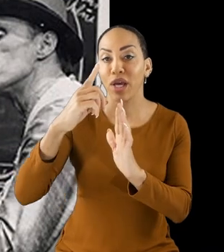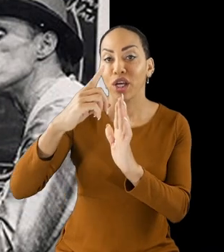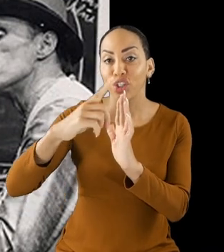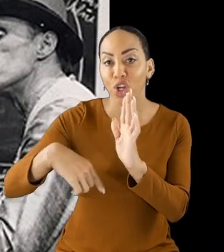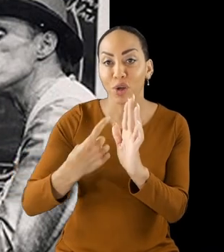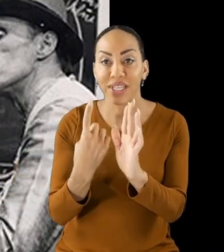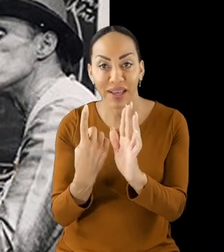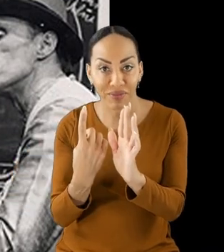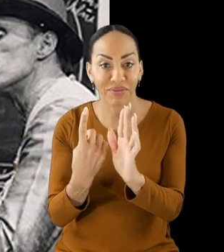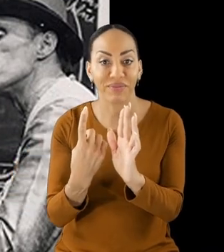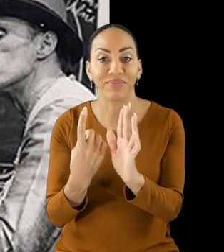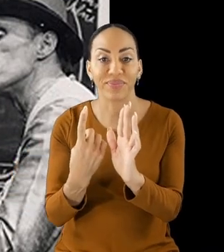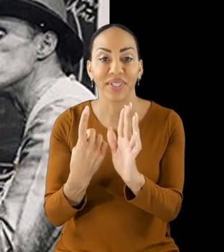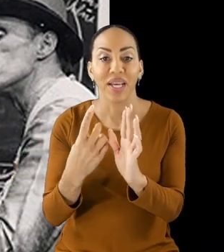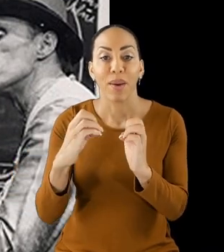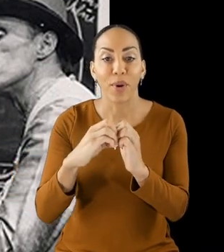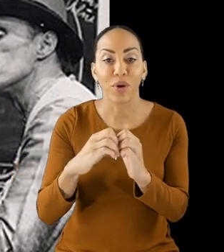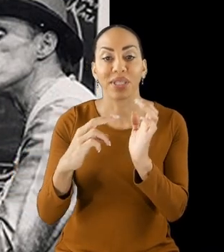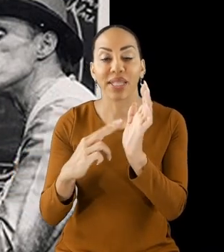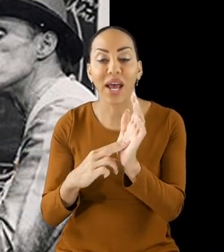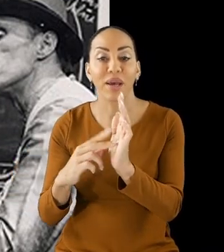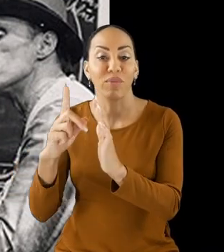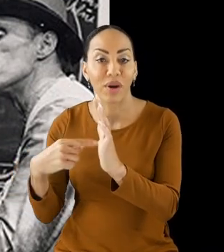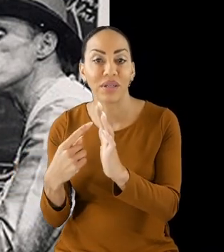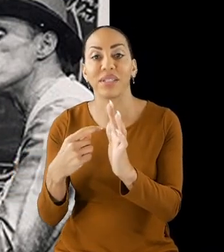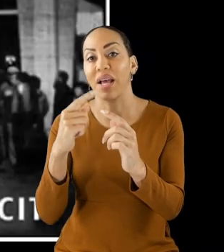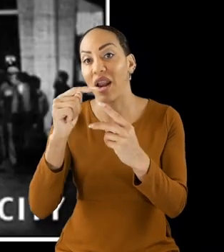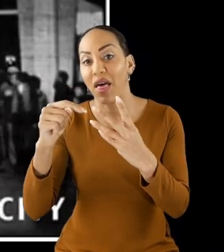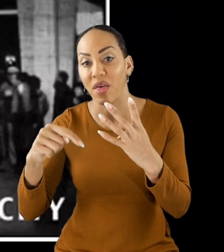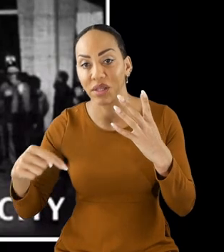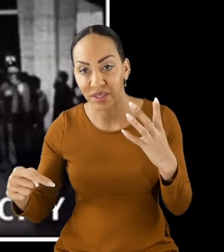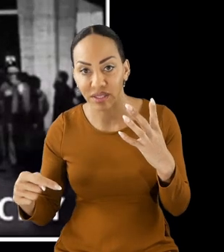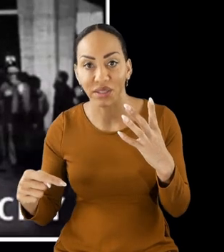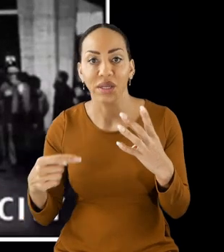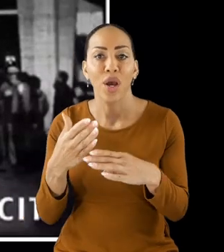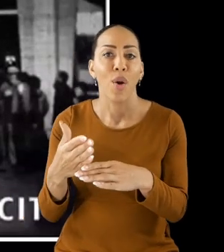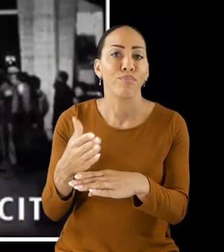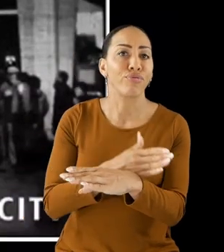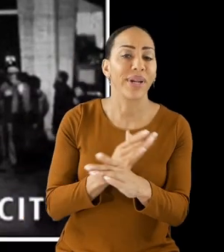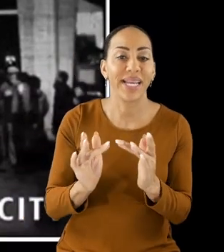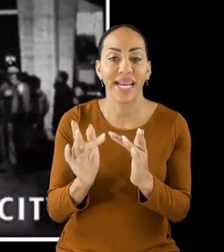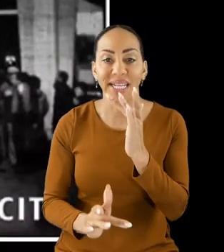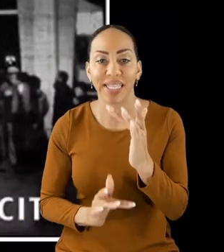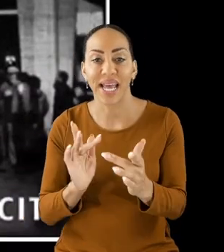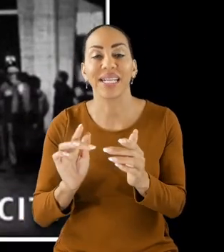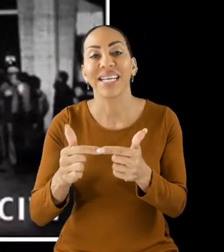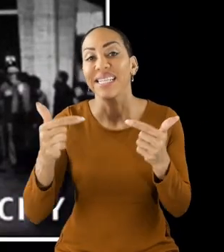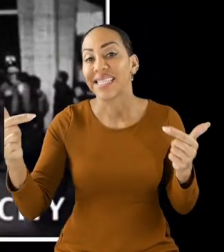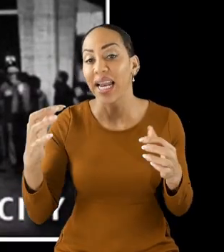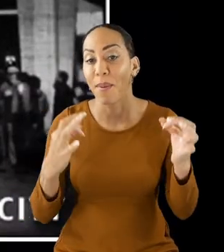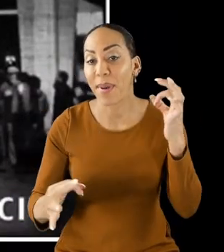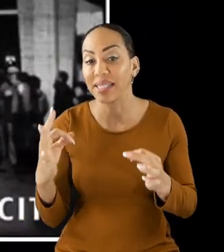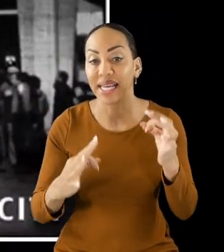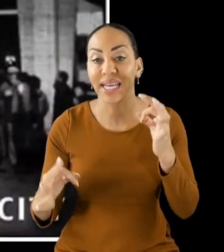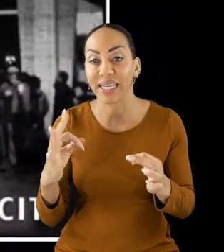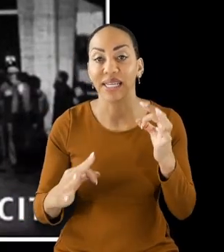by Joseph Beuys, Namjoon Paik, and Charlotte Mormon. But the most celebrated example of pre-internet telematic performance,